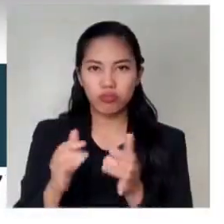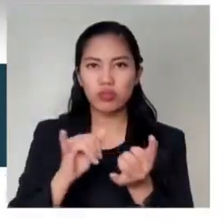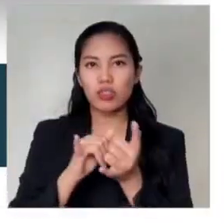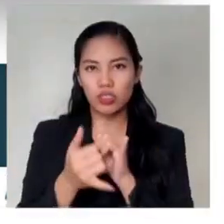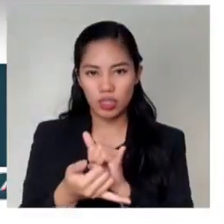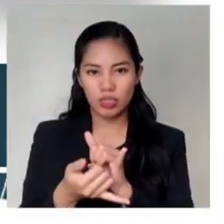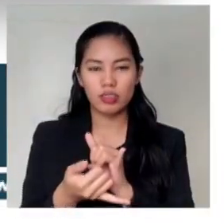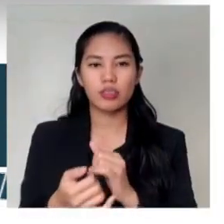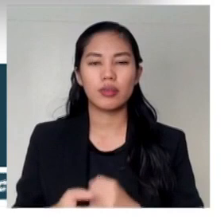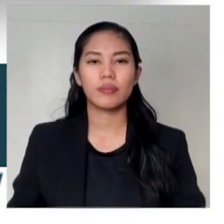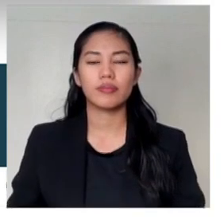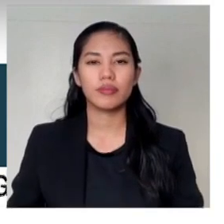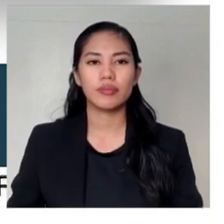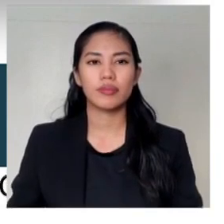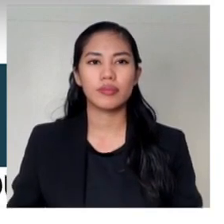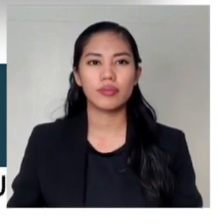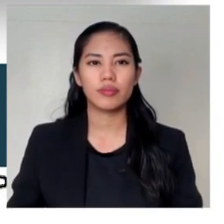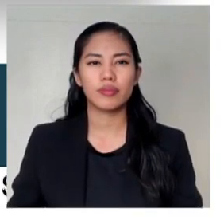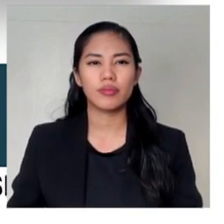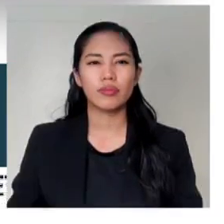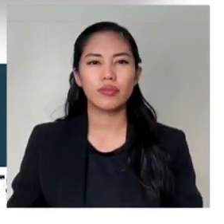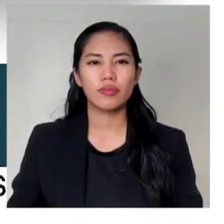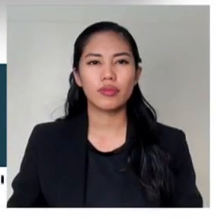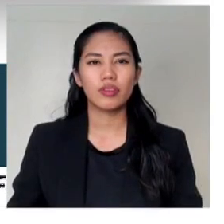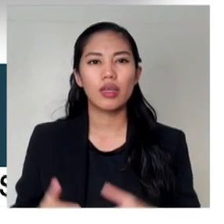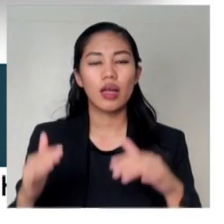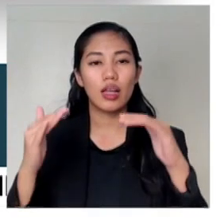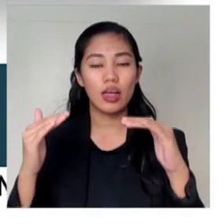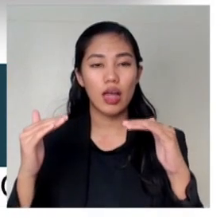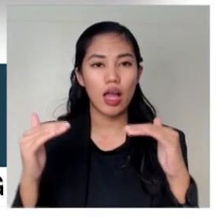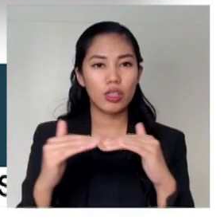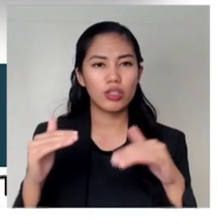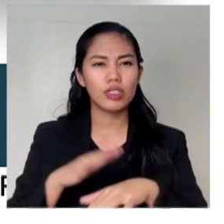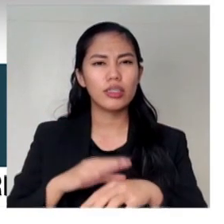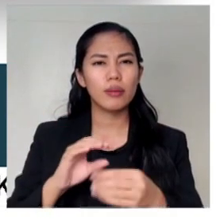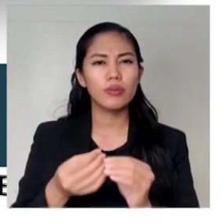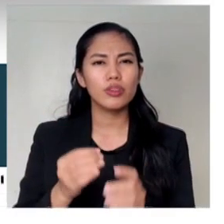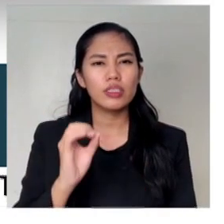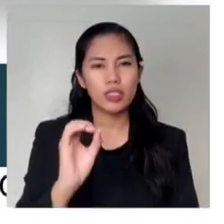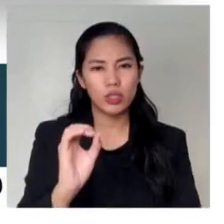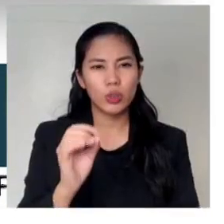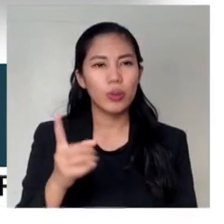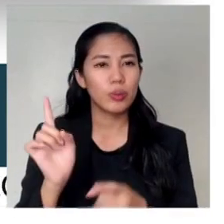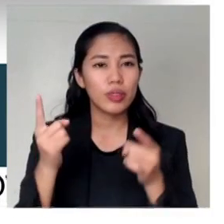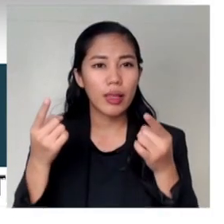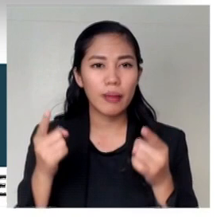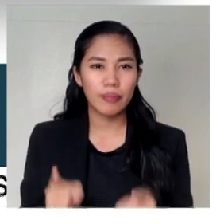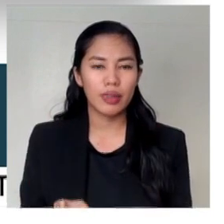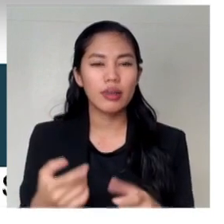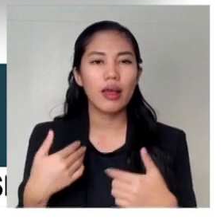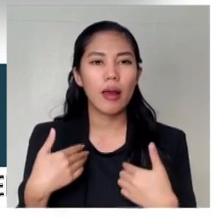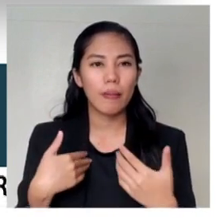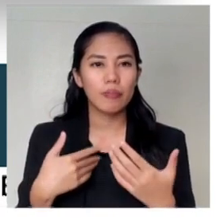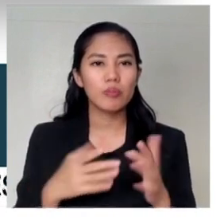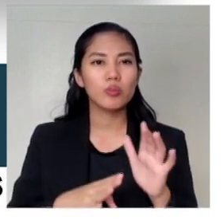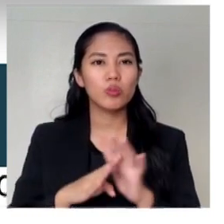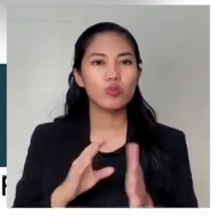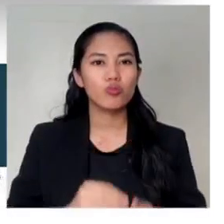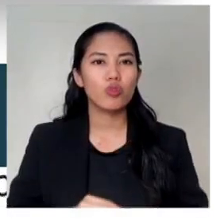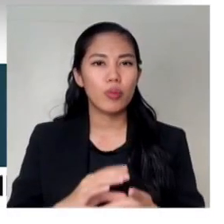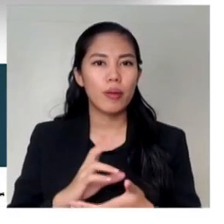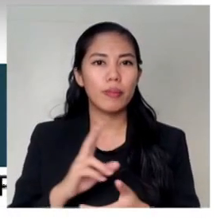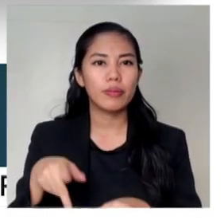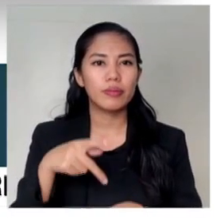Under alert level zero, basically what happens is it will boost confidence, no, that the Philippines has been able